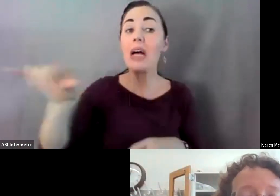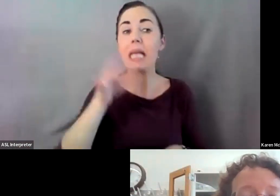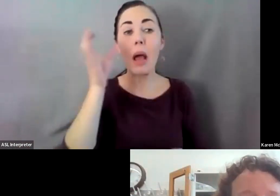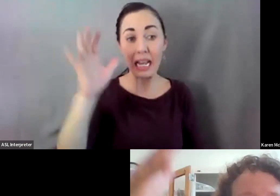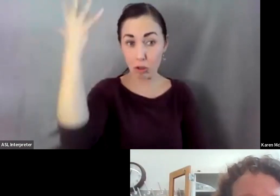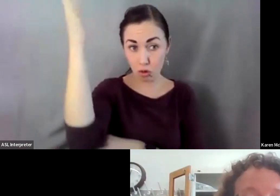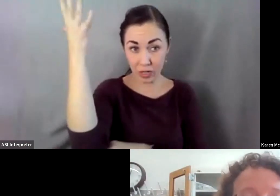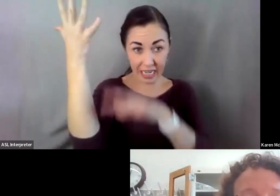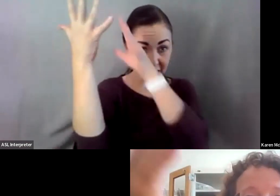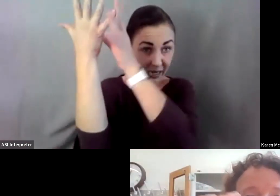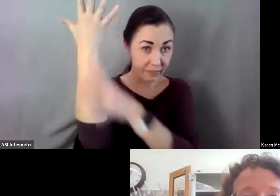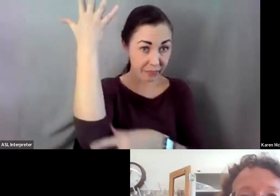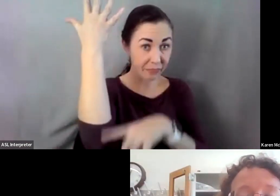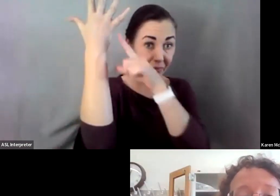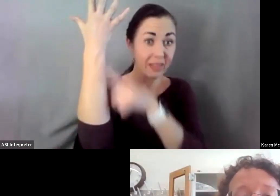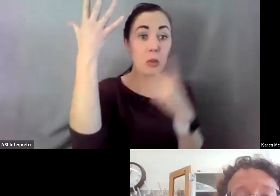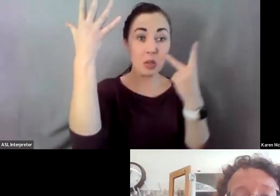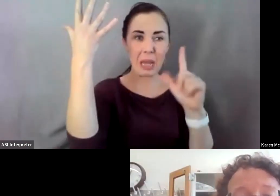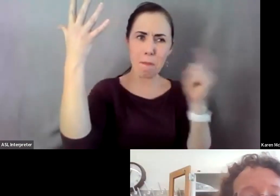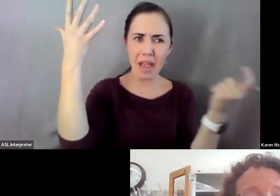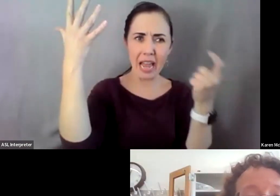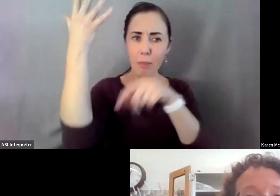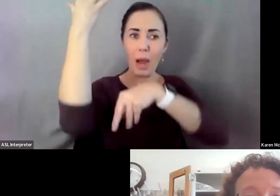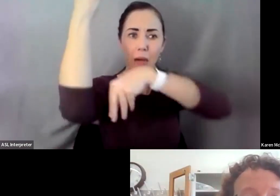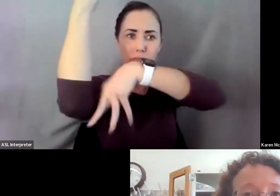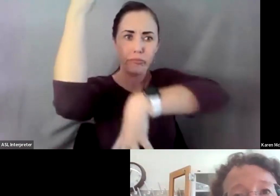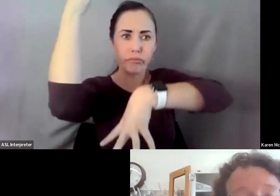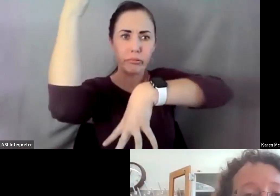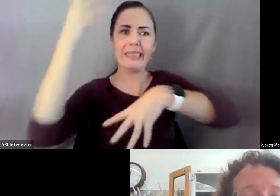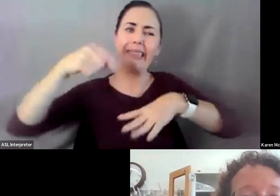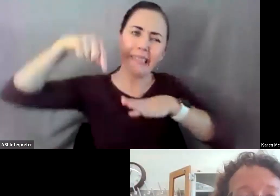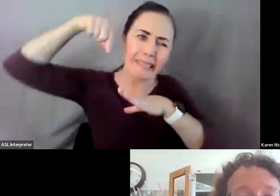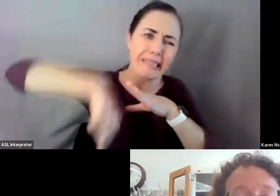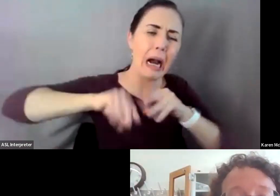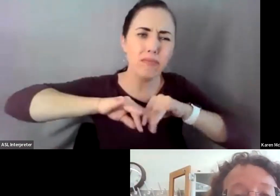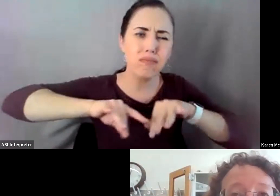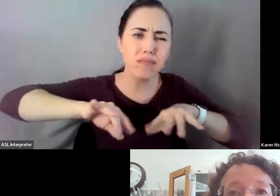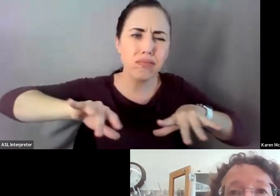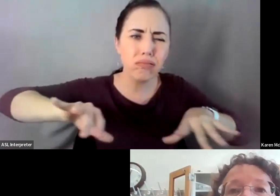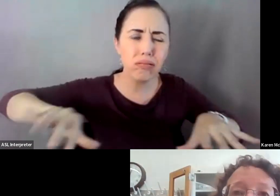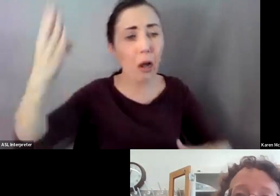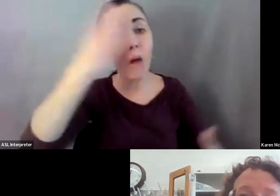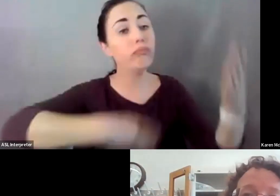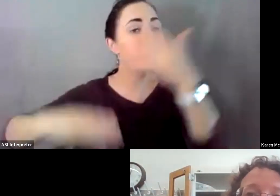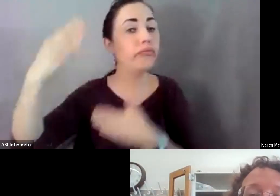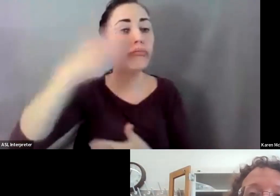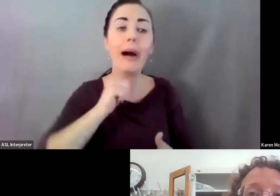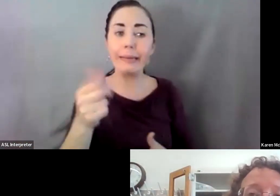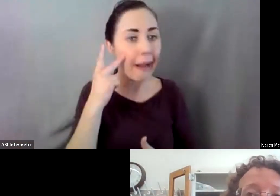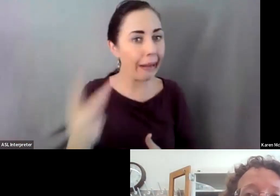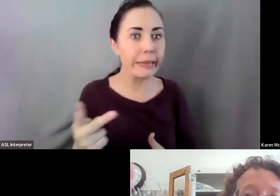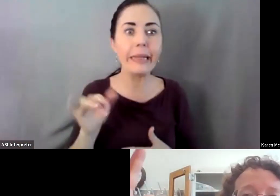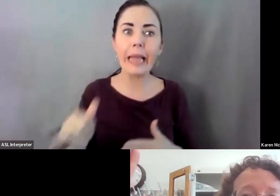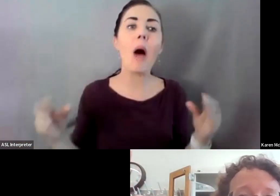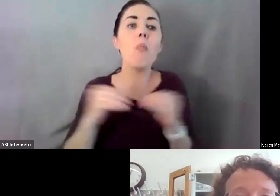don't see than there is above ground. So there's an awful lot going on underneath your feet that you just don't even think about or see.